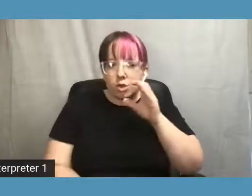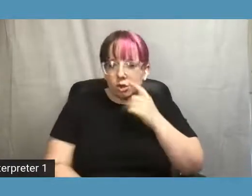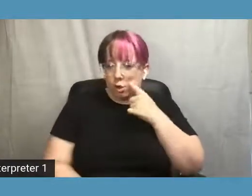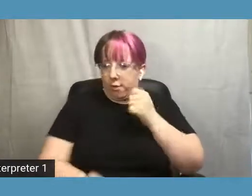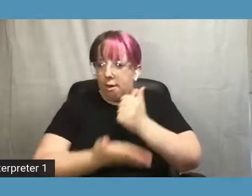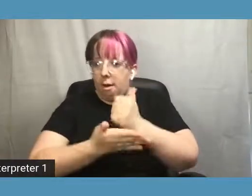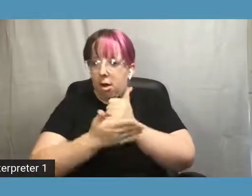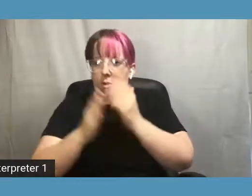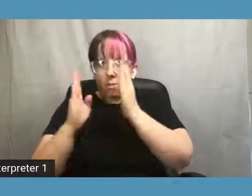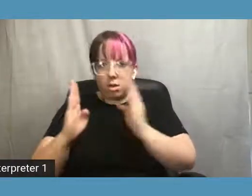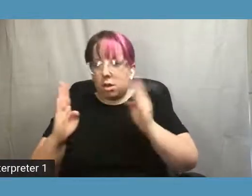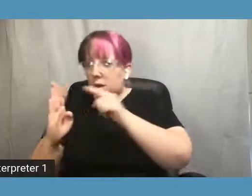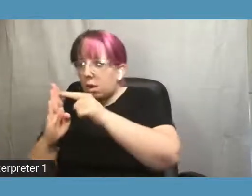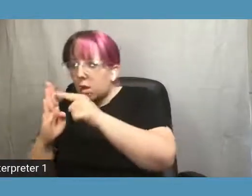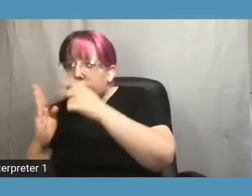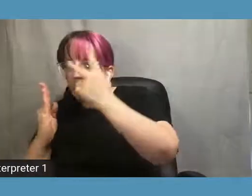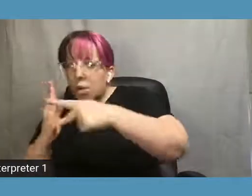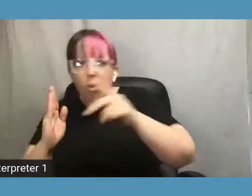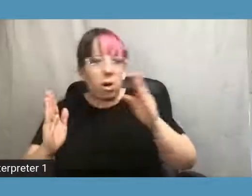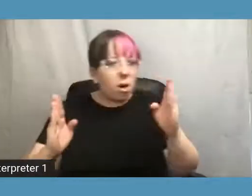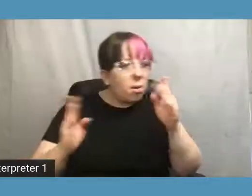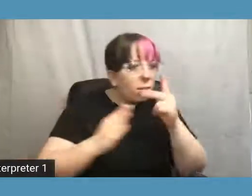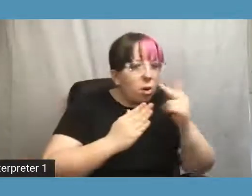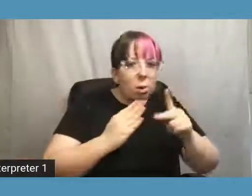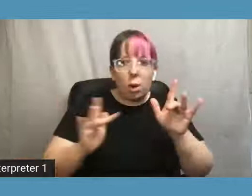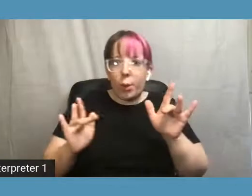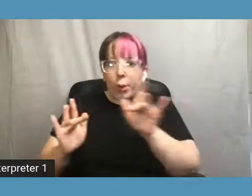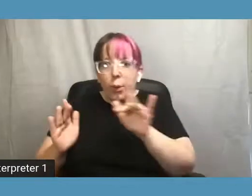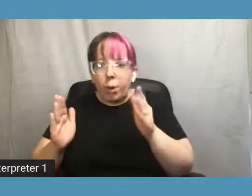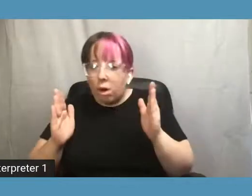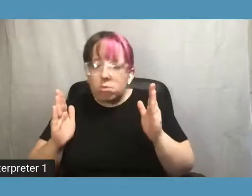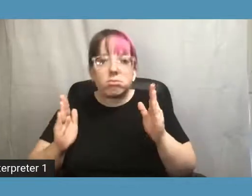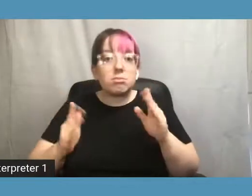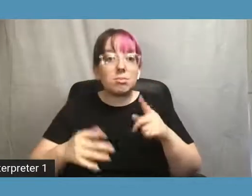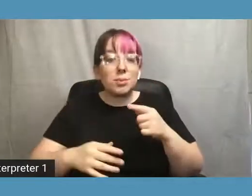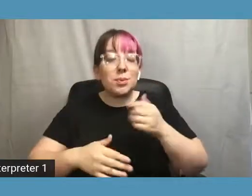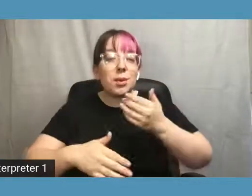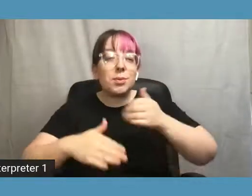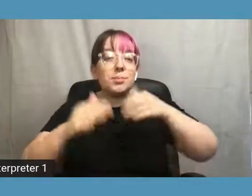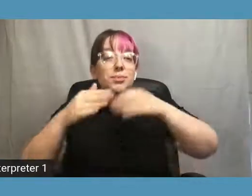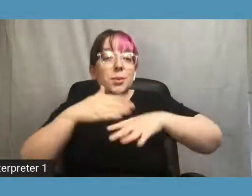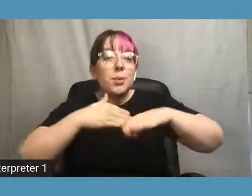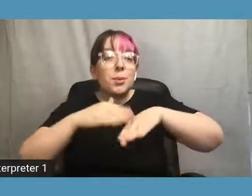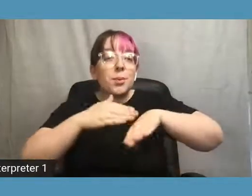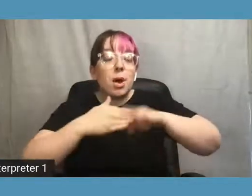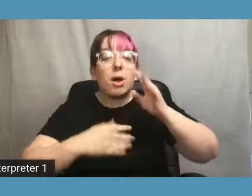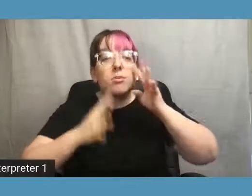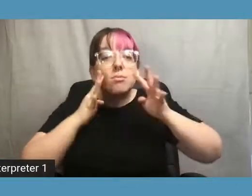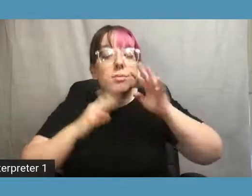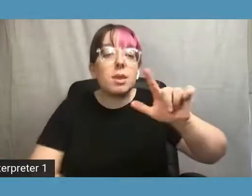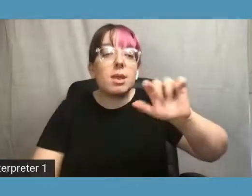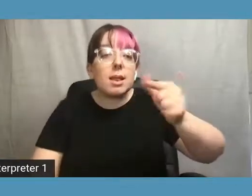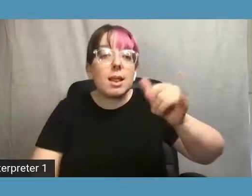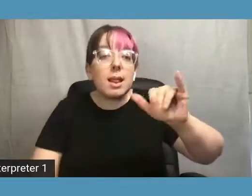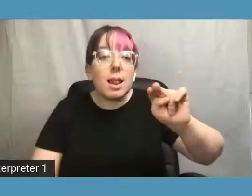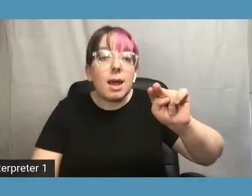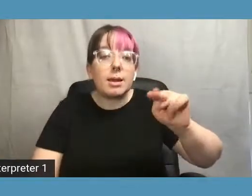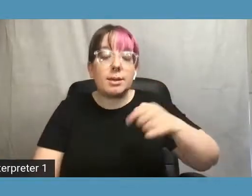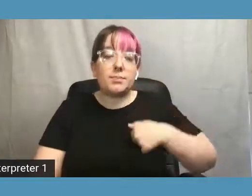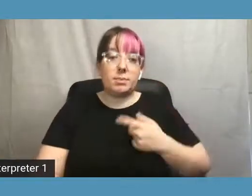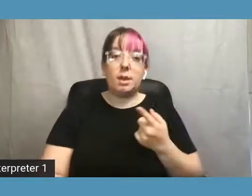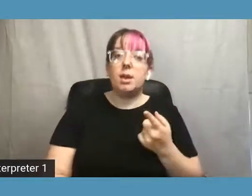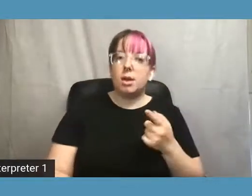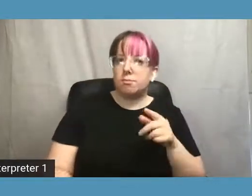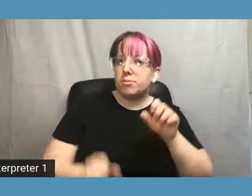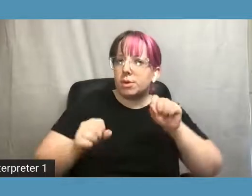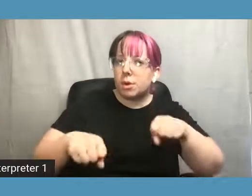please visit the forum, create a login, and post your questions. A member of our community or one of the student technology fellows will get back